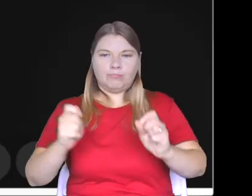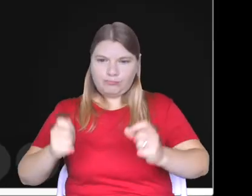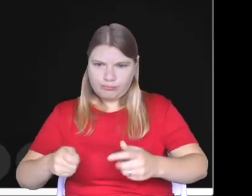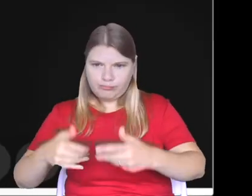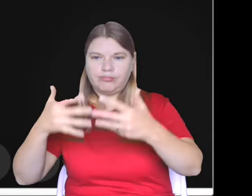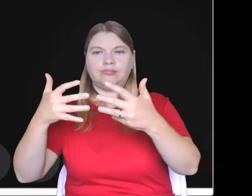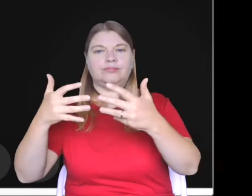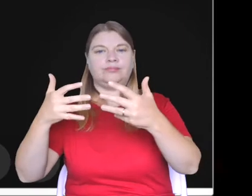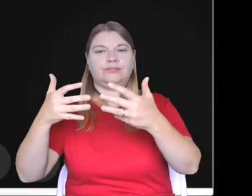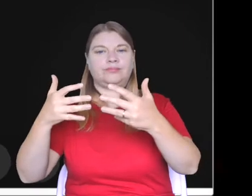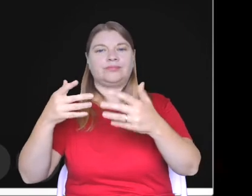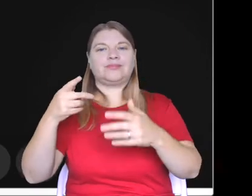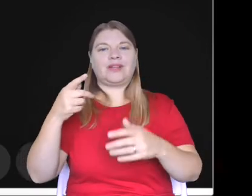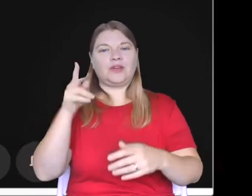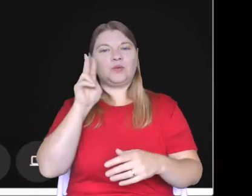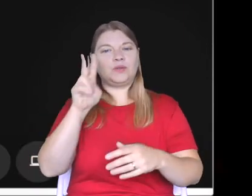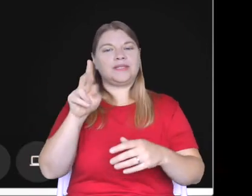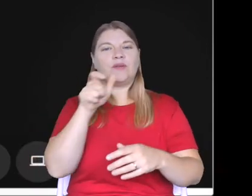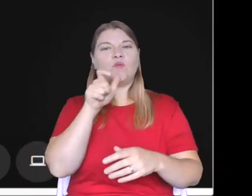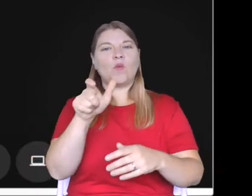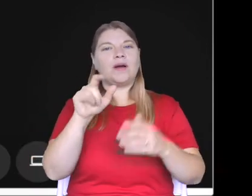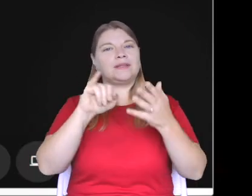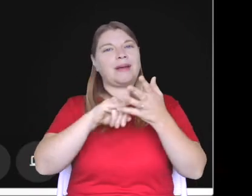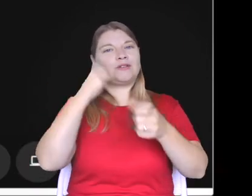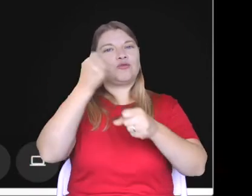loads, you will see spectrogram in black